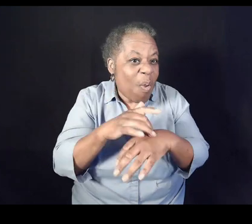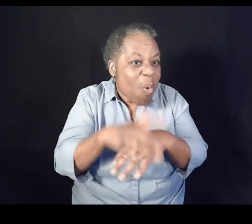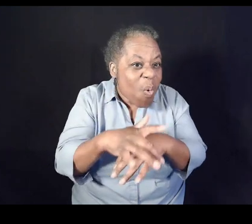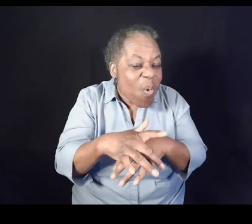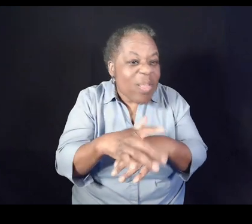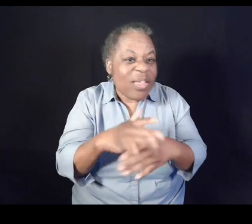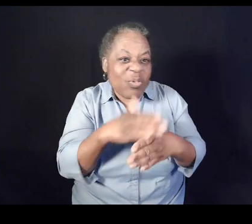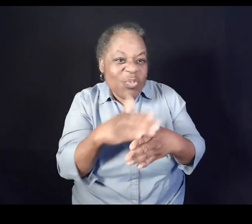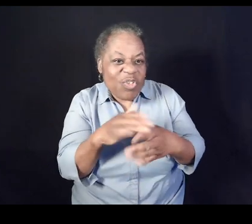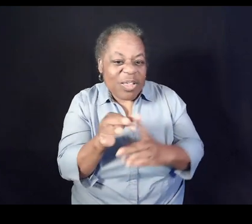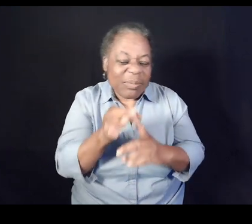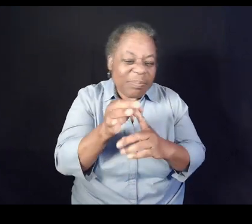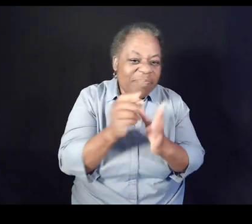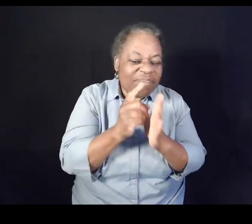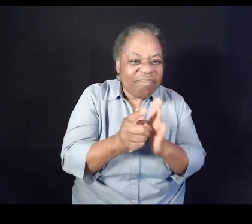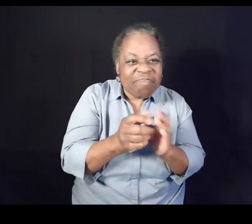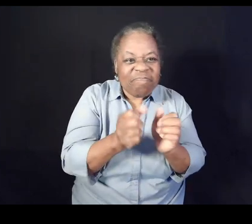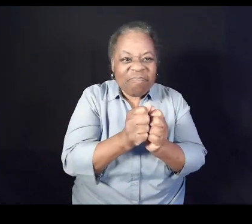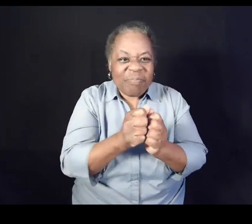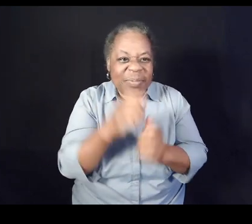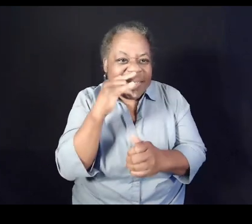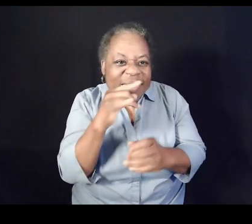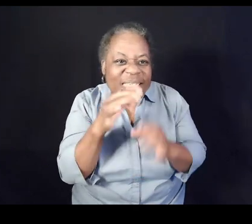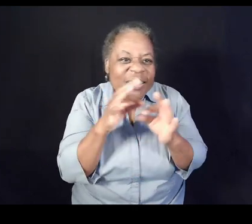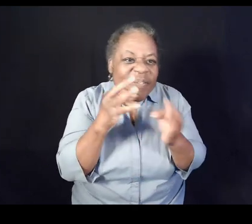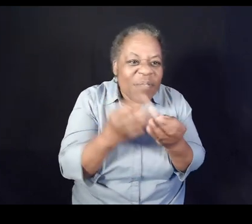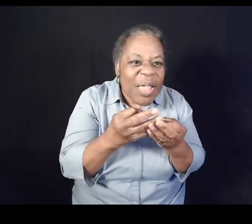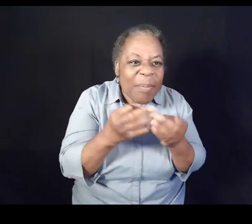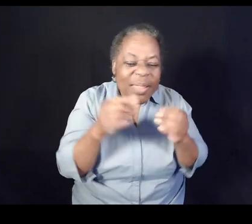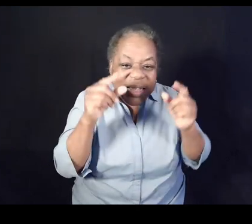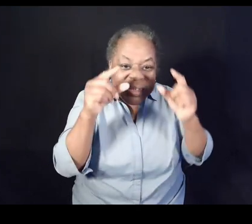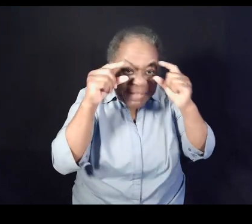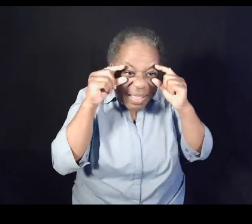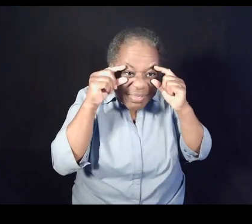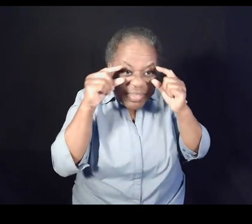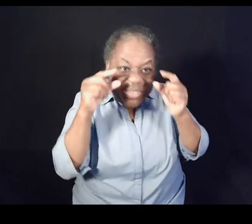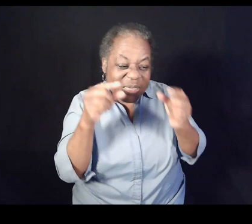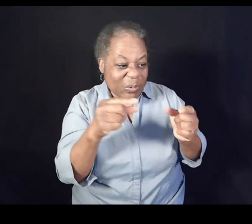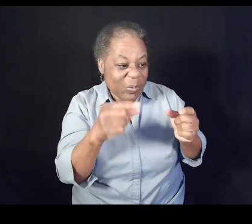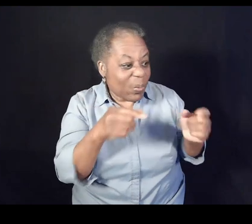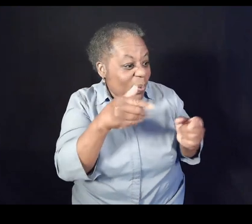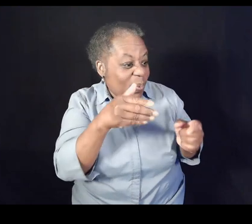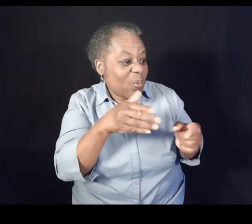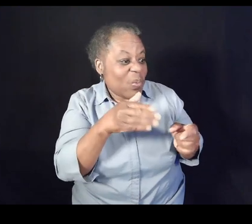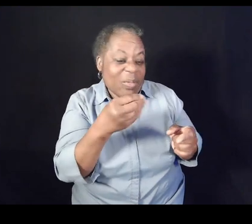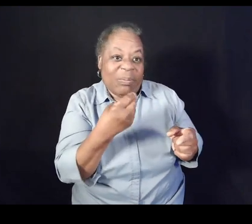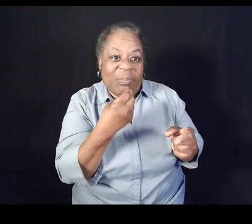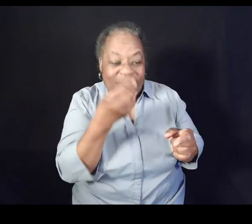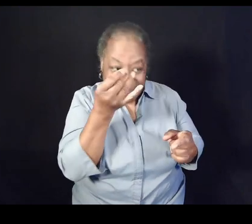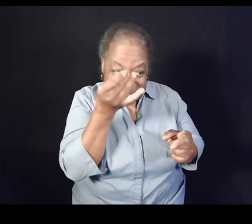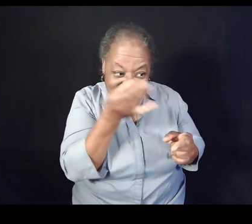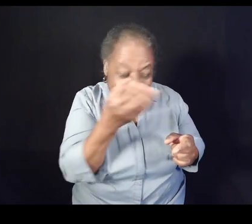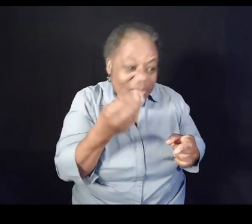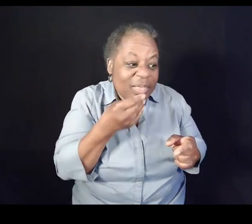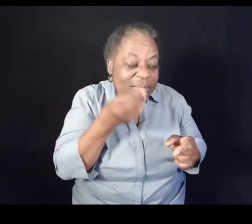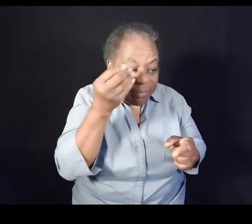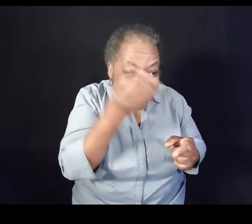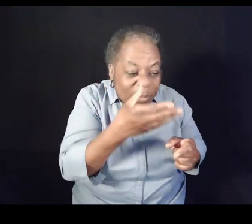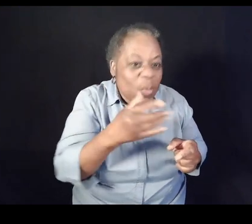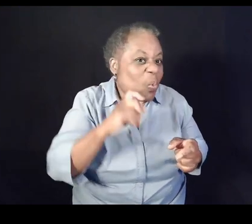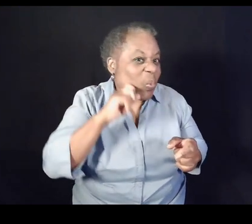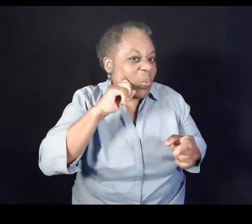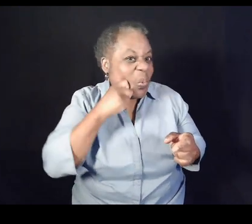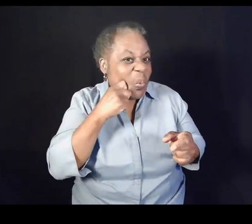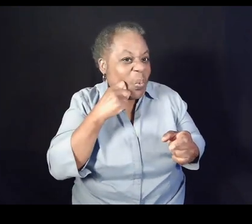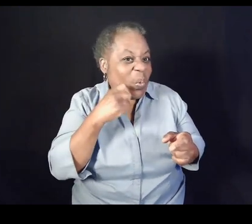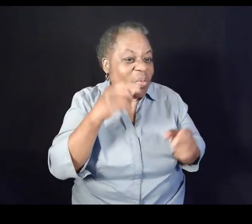my kids and my family. I brought the little glasses home and I told her how cool this is going to be. So I put the glasses on her and she took